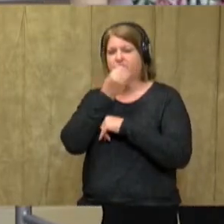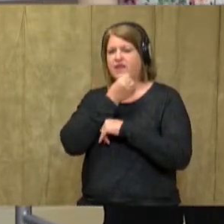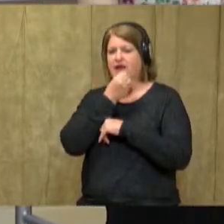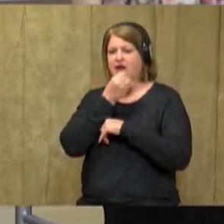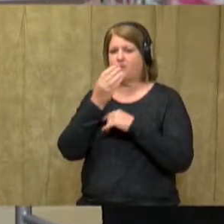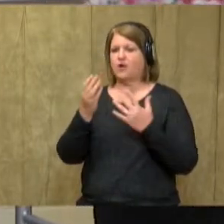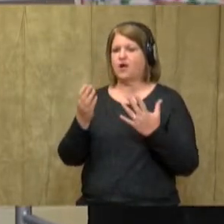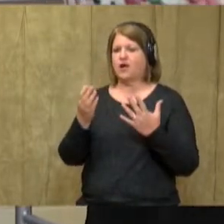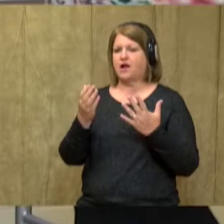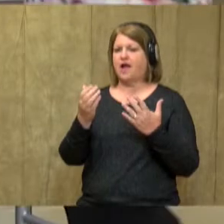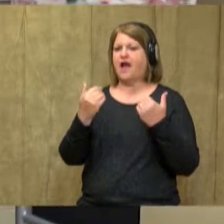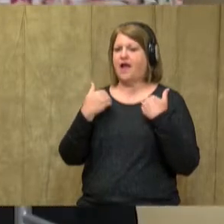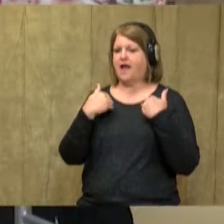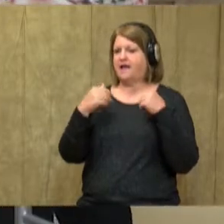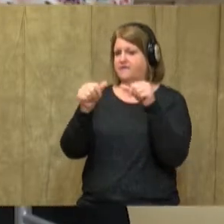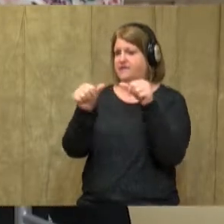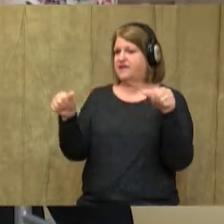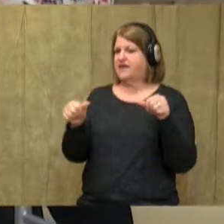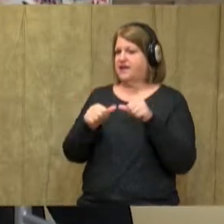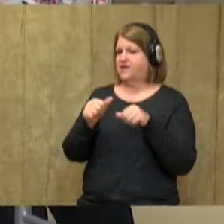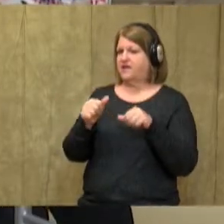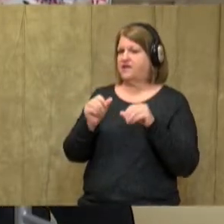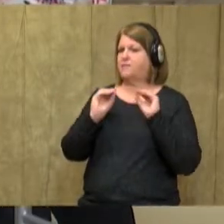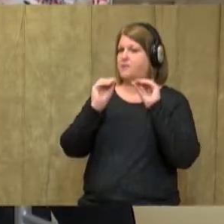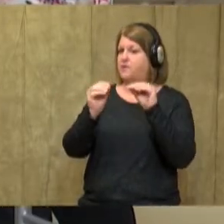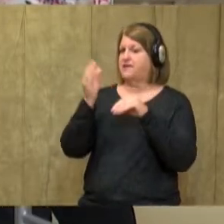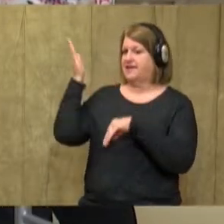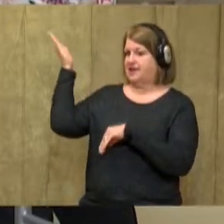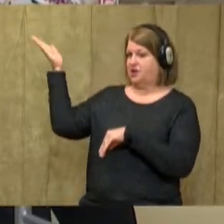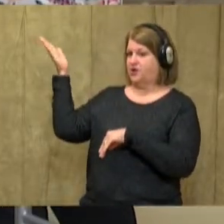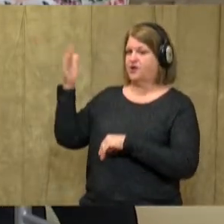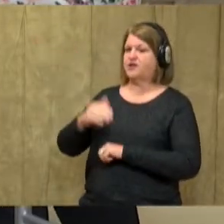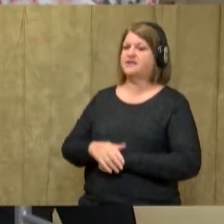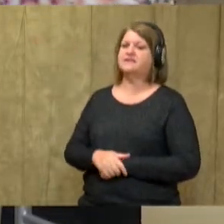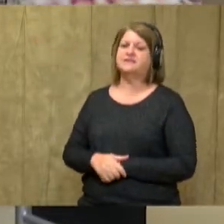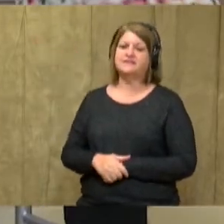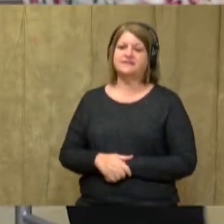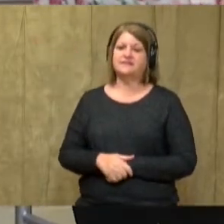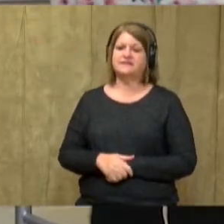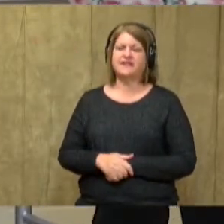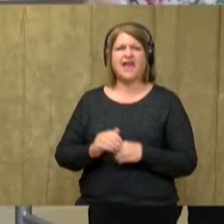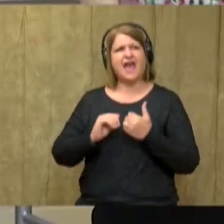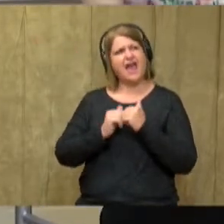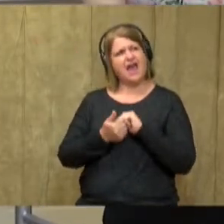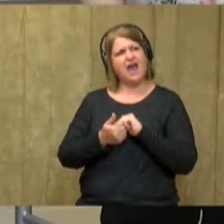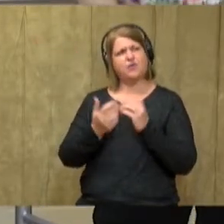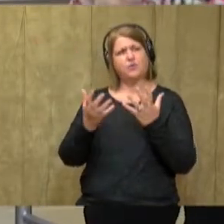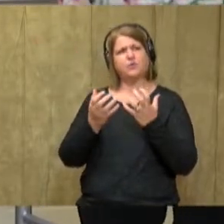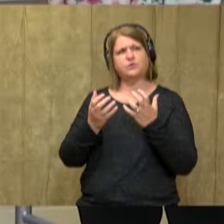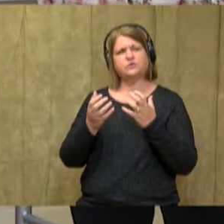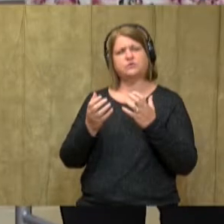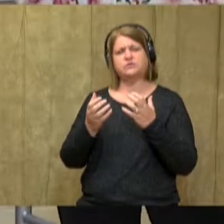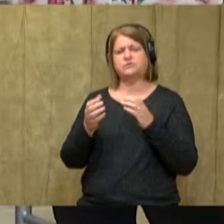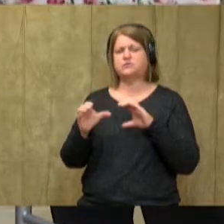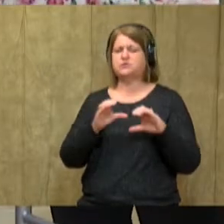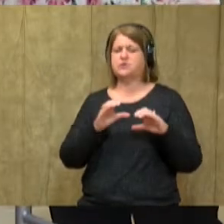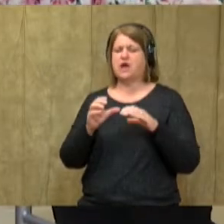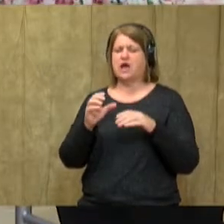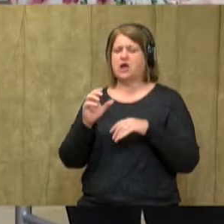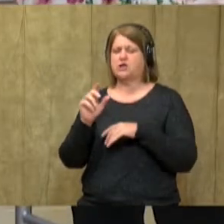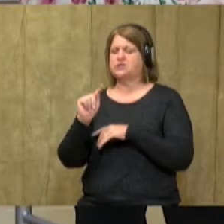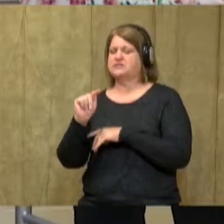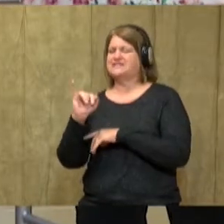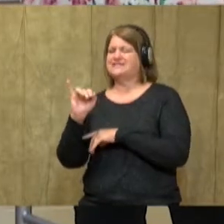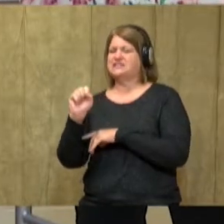more flower. Let's put it right here. How do we want to do our tissue paper this time? Do we want to try